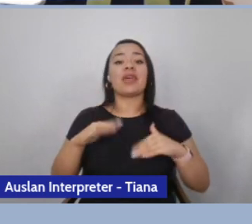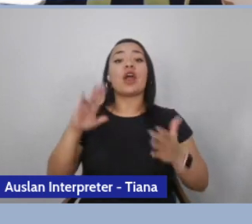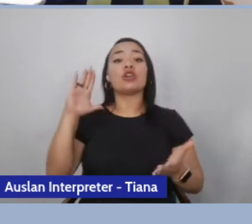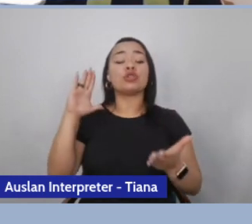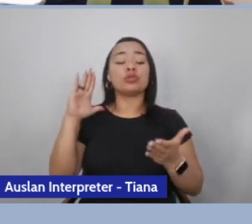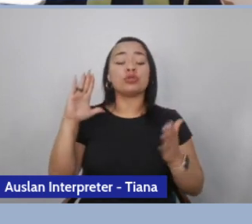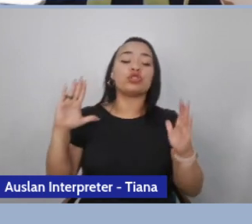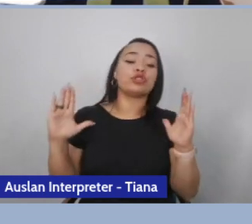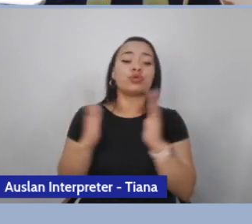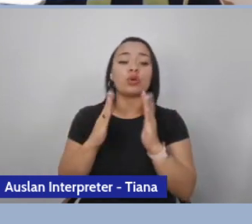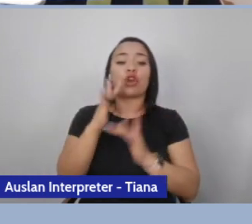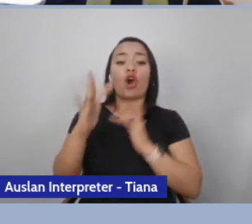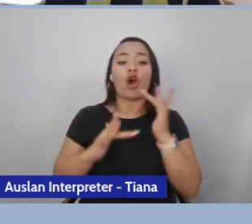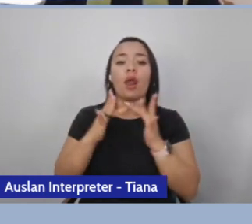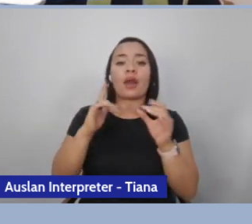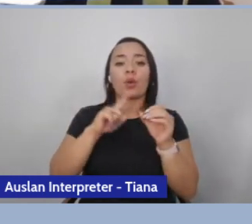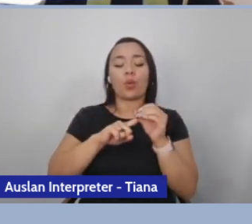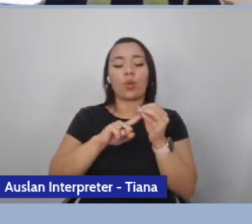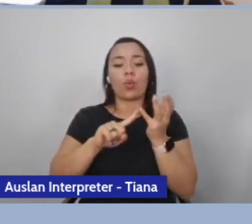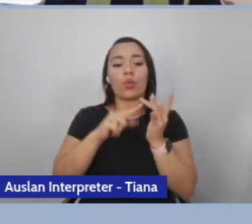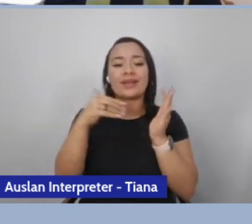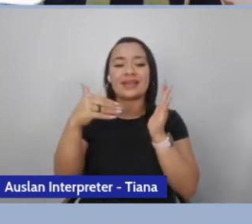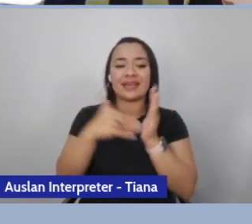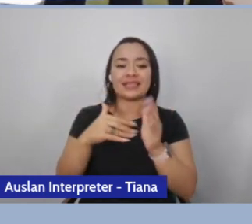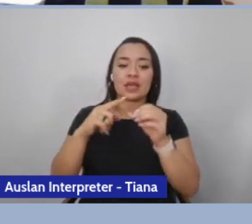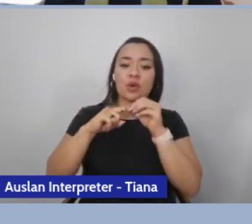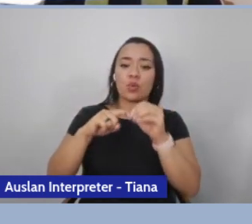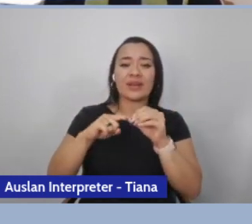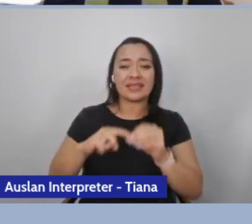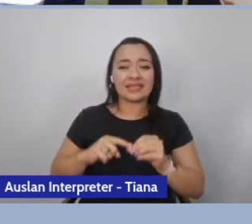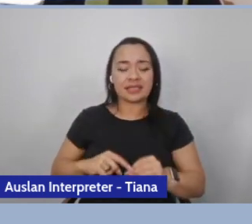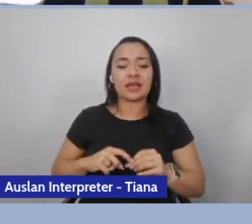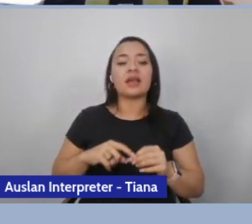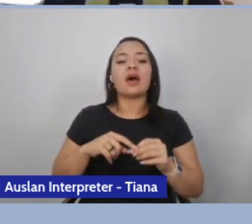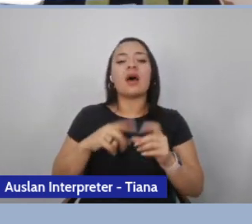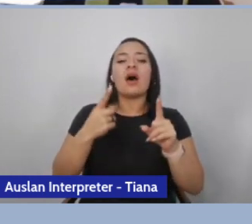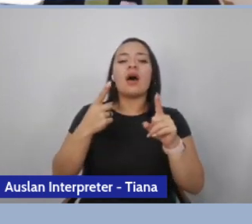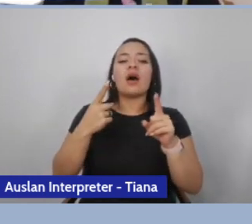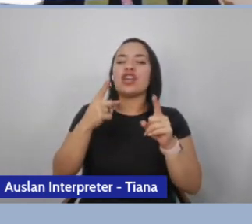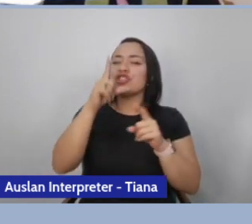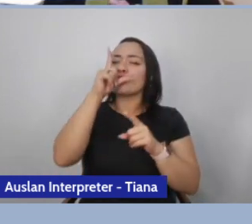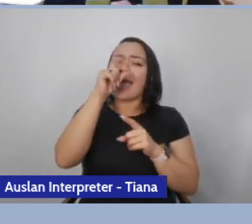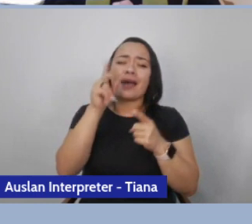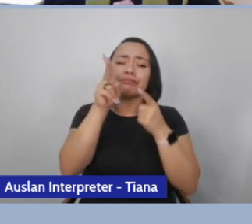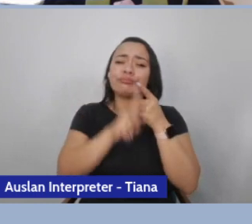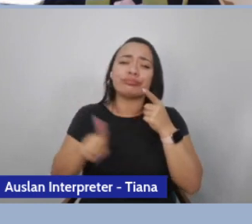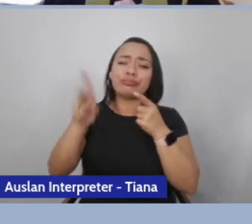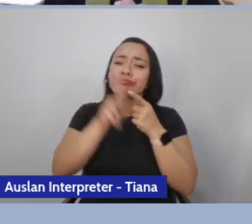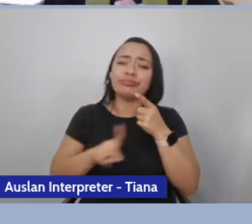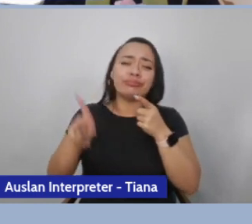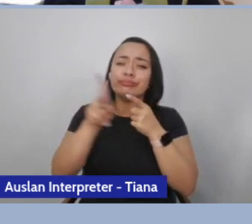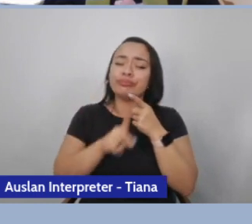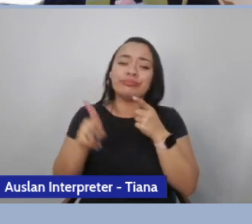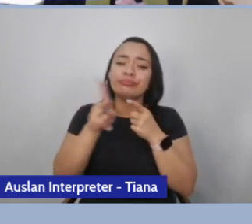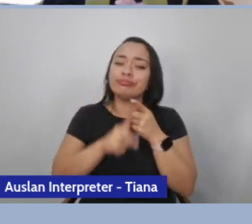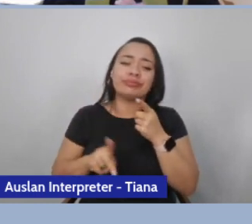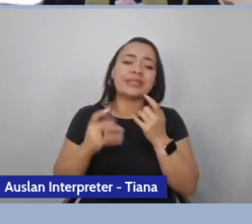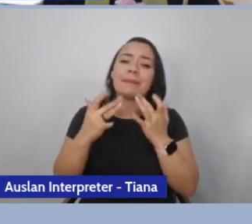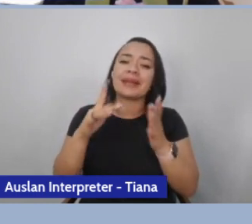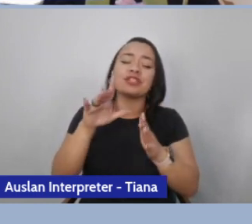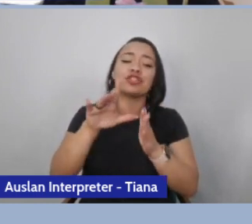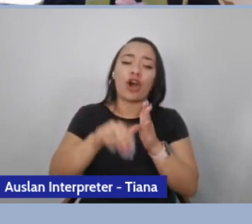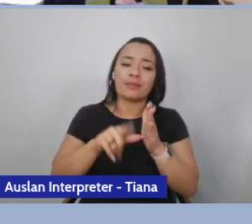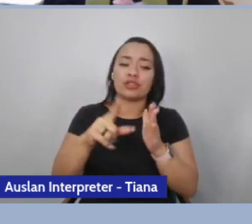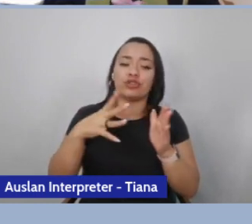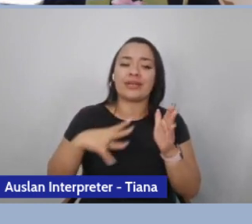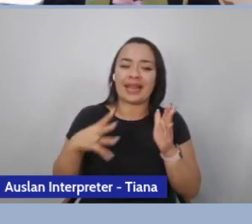many times as you need, and the pass rate is about 99.4%. So we haven't made it very complicated. We want